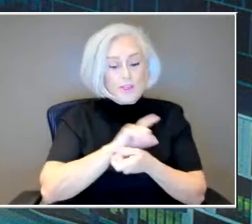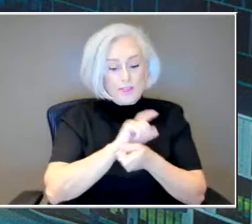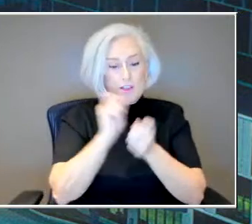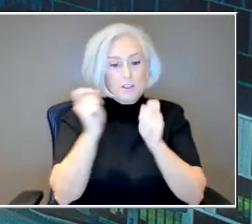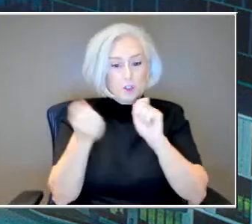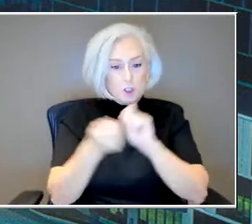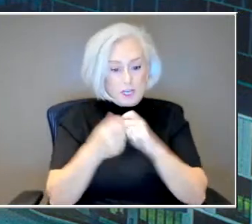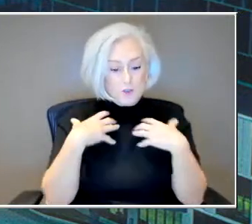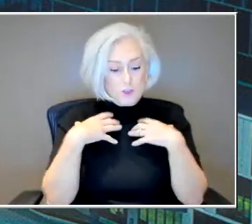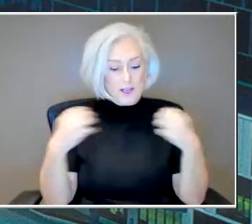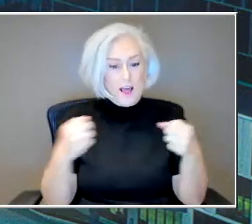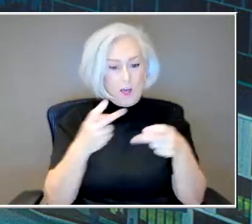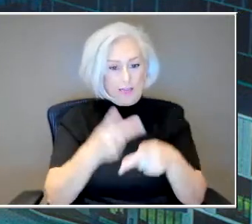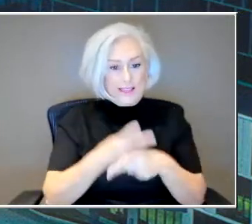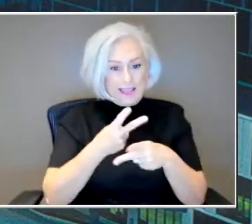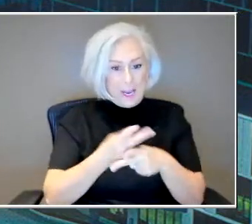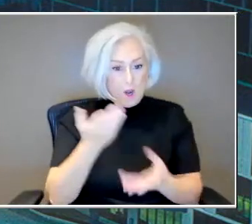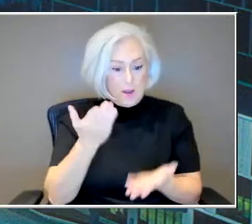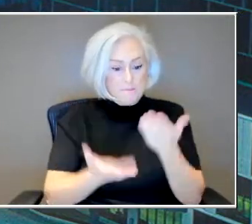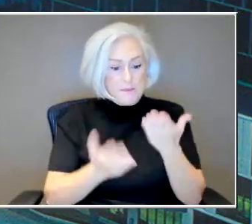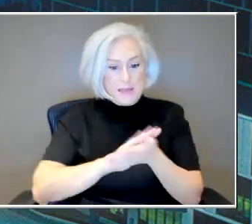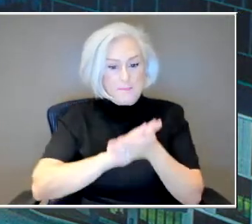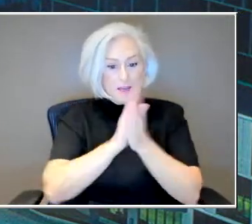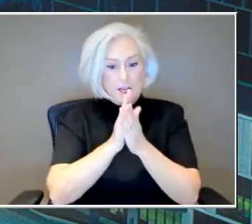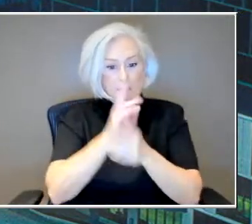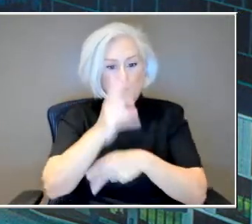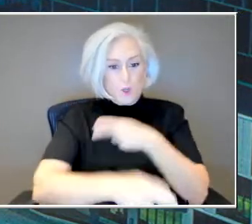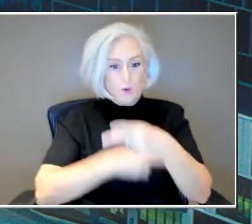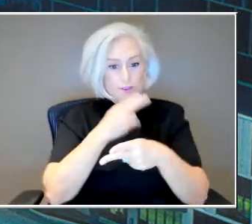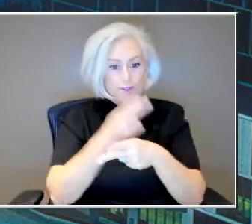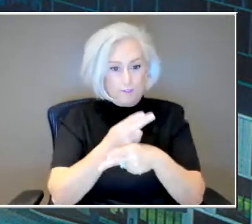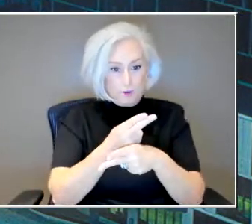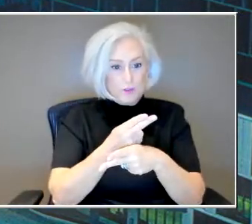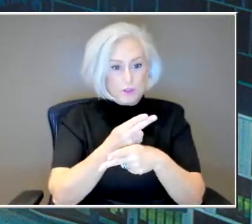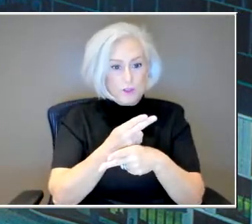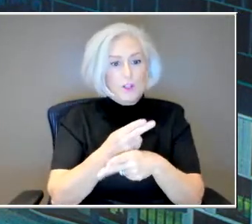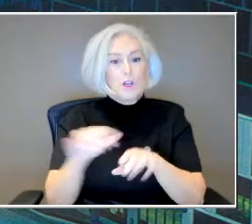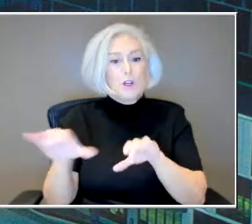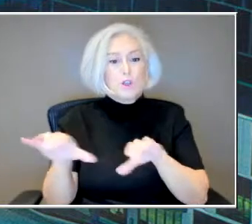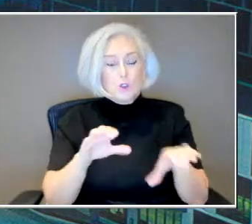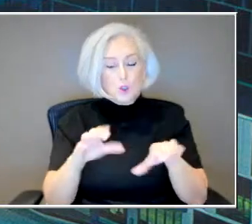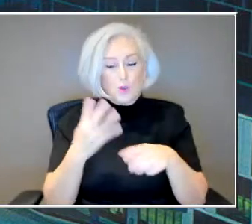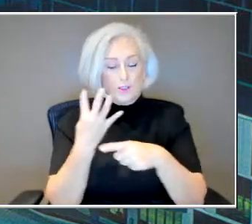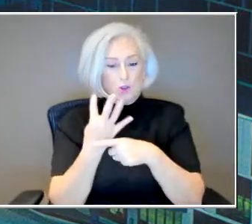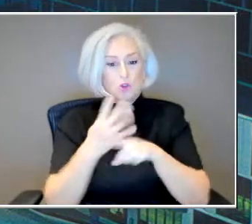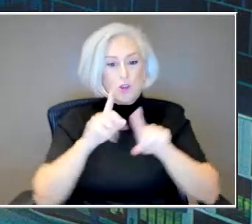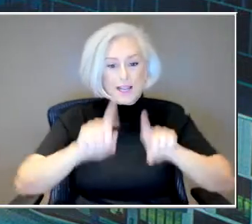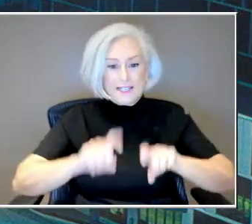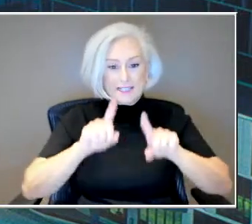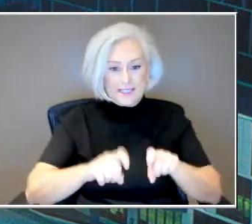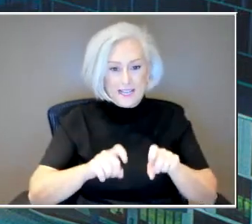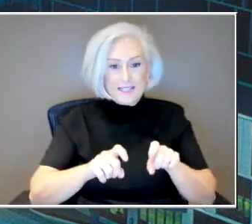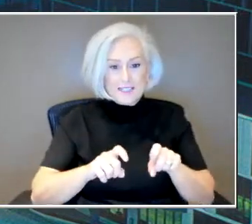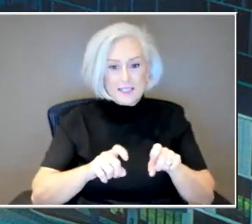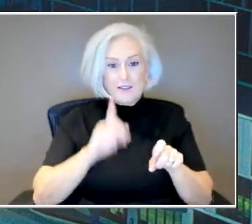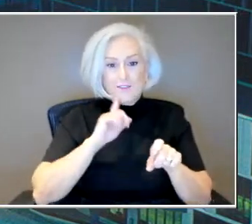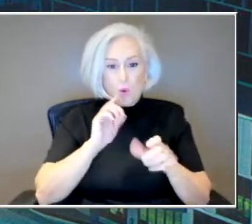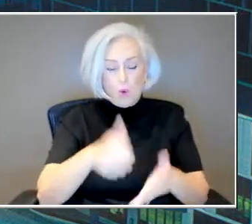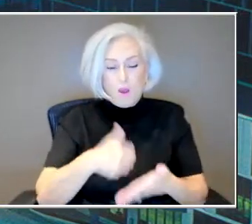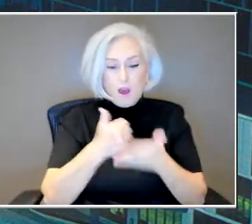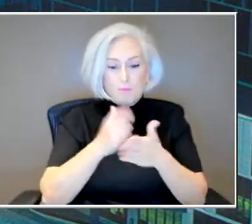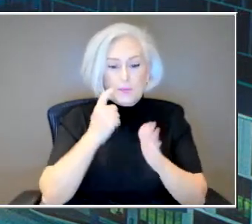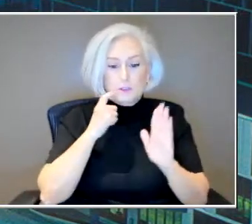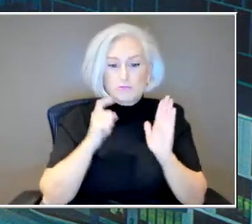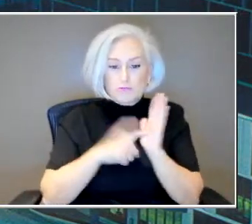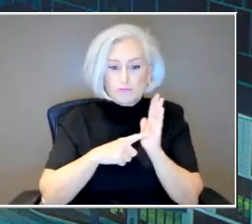healthcare, this might become universal, that we might perform universal genetic testing for timely diagnosis of Lynch. But the main clue